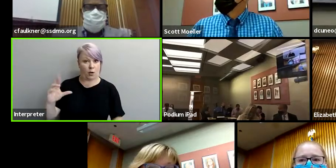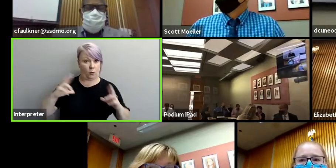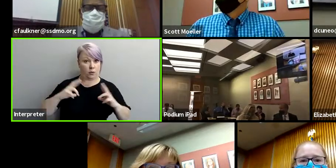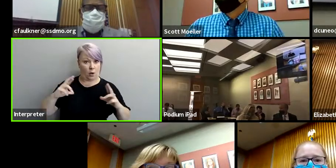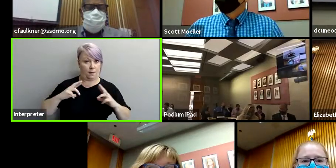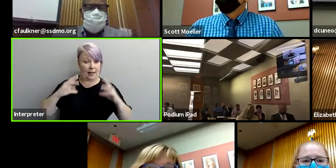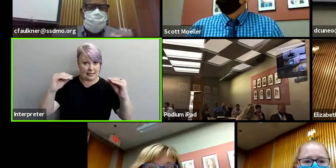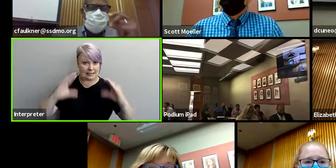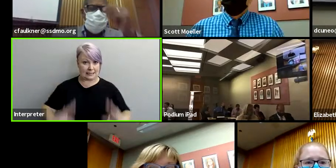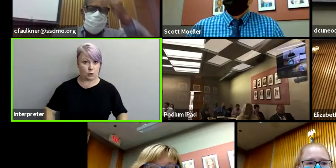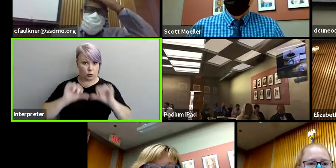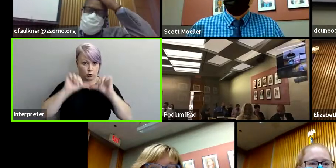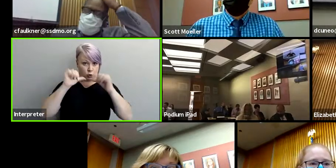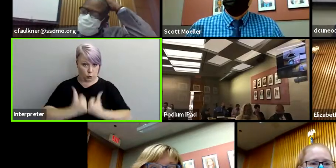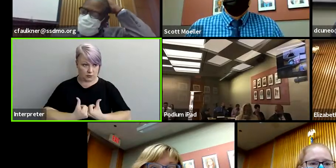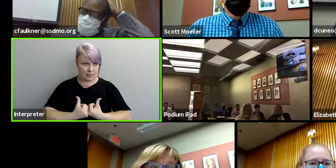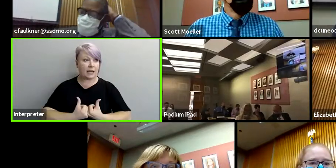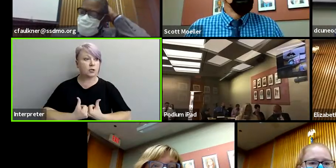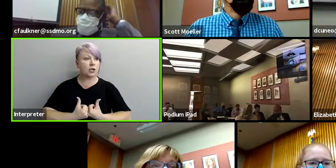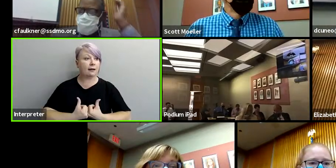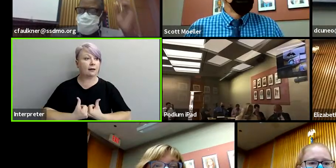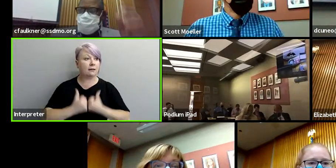Retired Teachers Association thing.